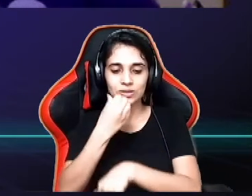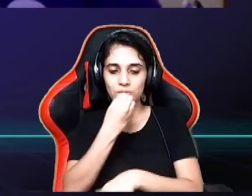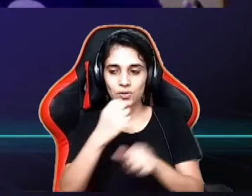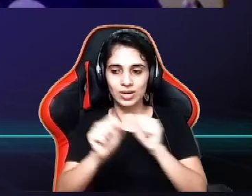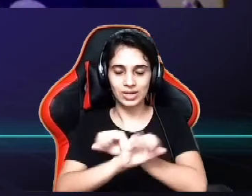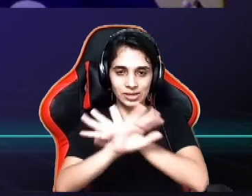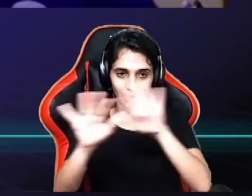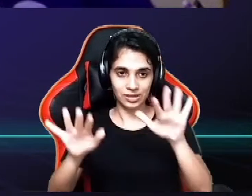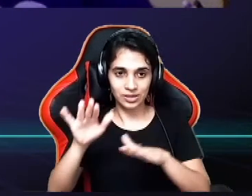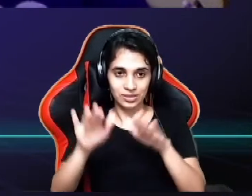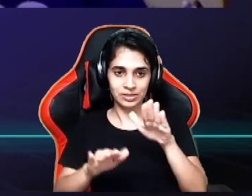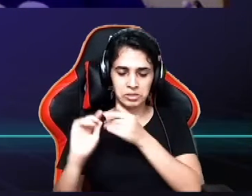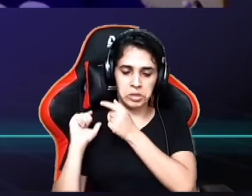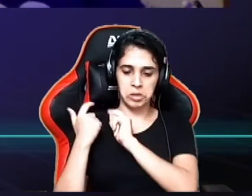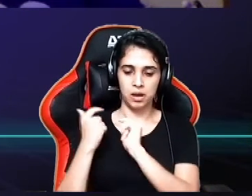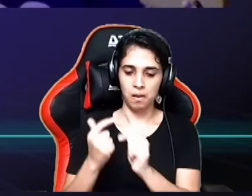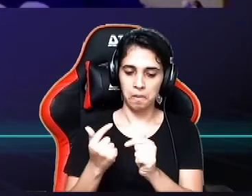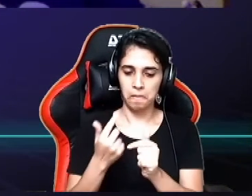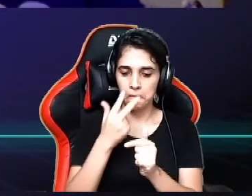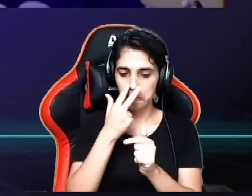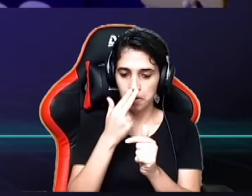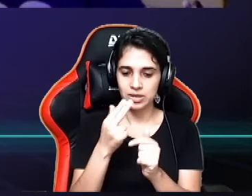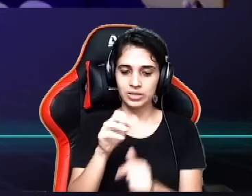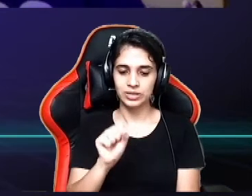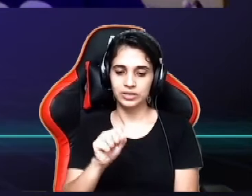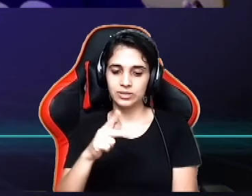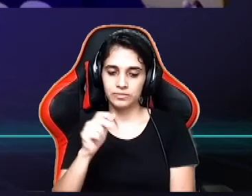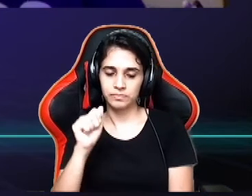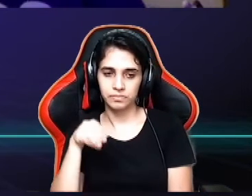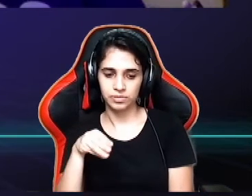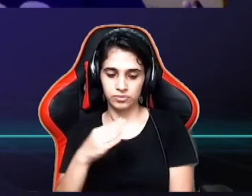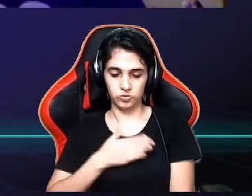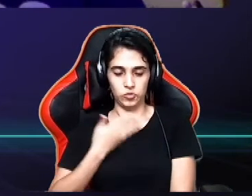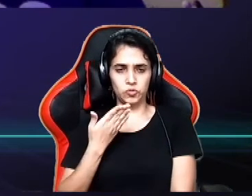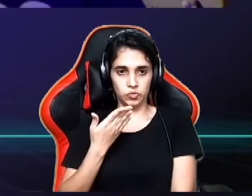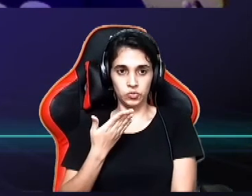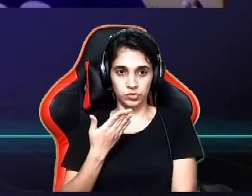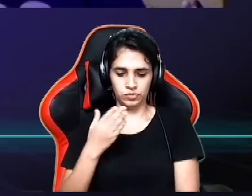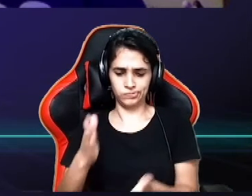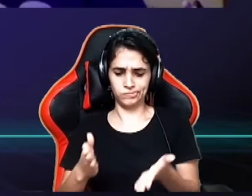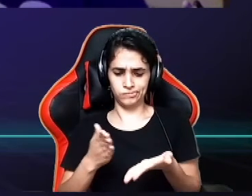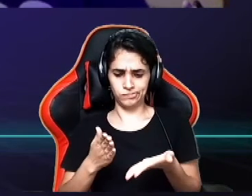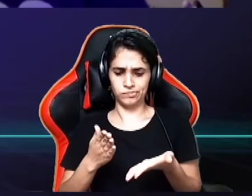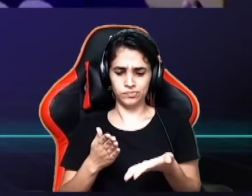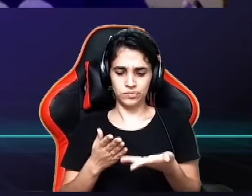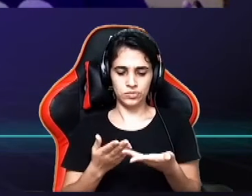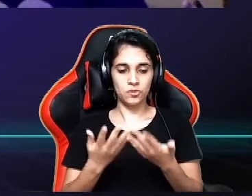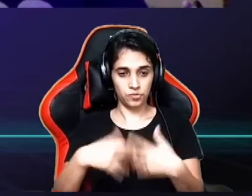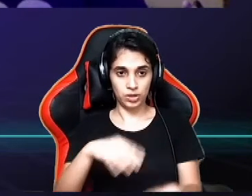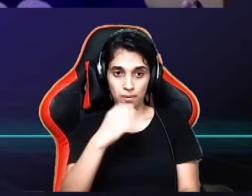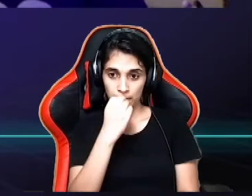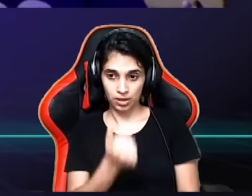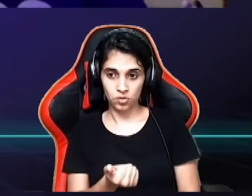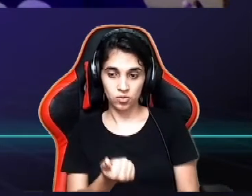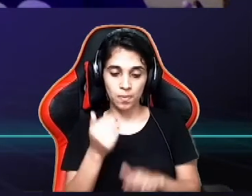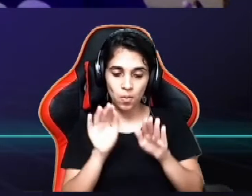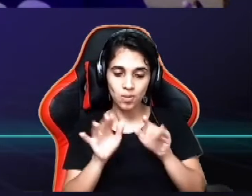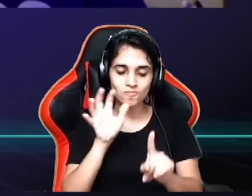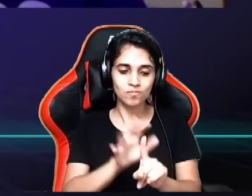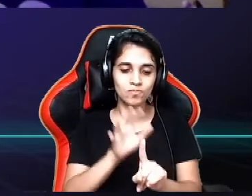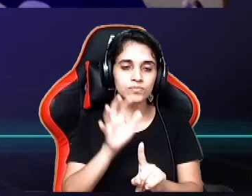conversation. It's much better than sending, a traditional email that might